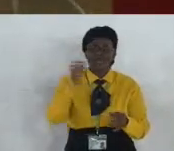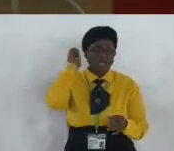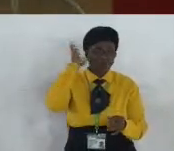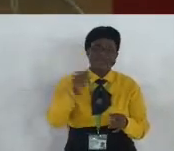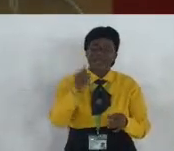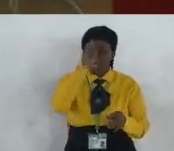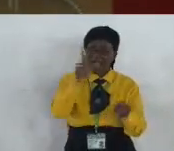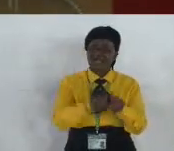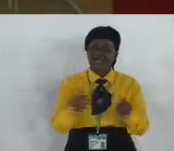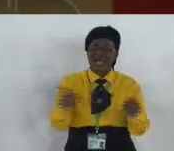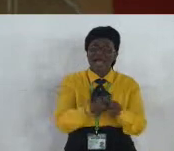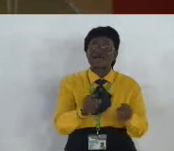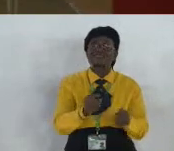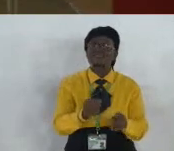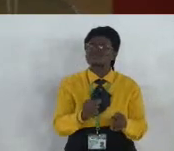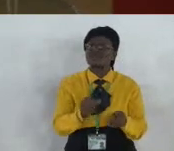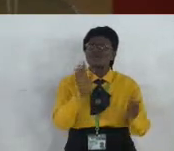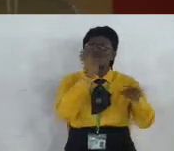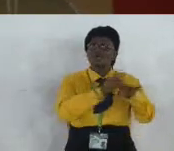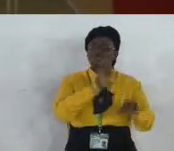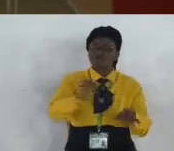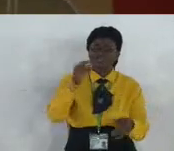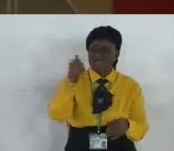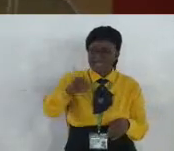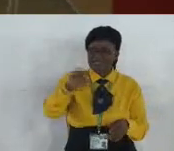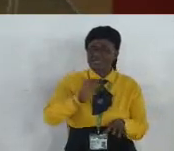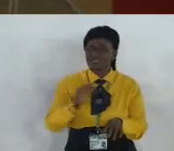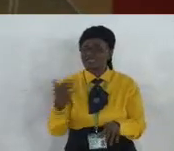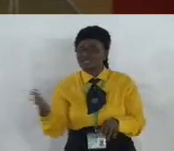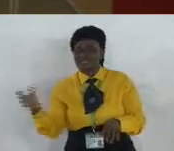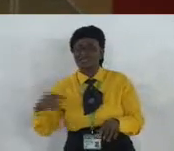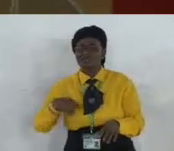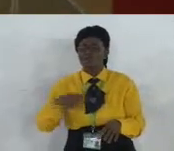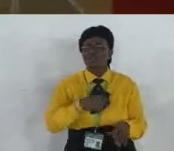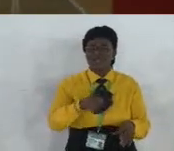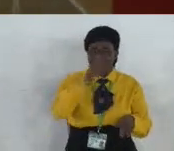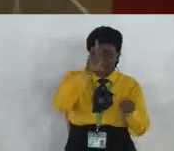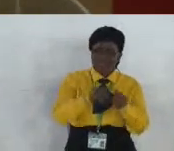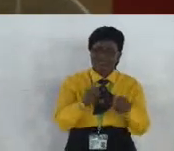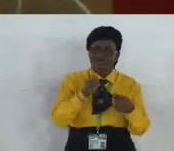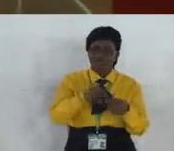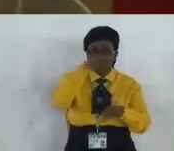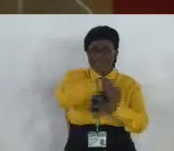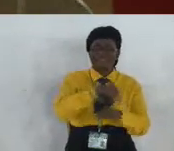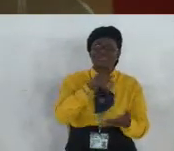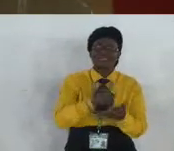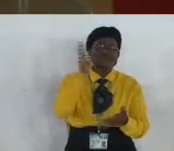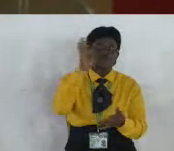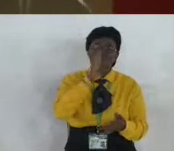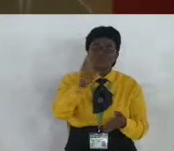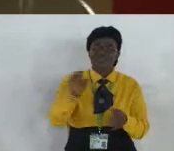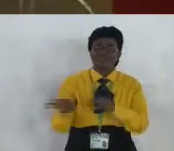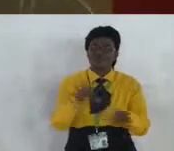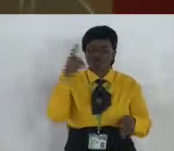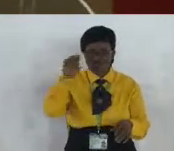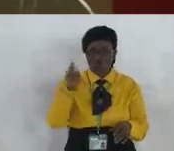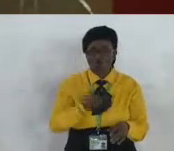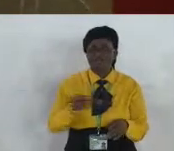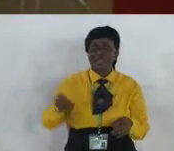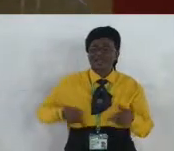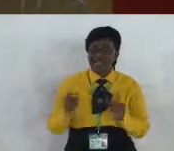earth, it shall be done for us. Let me tell you, my beloved,